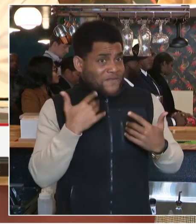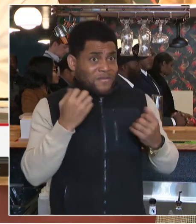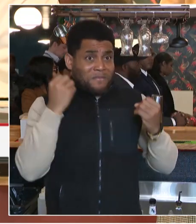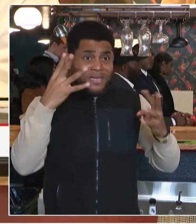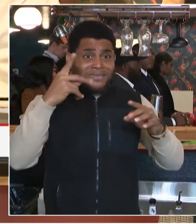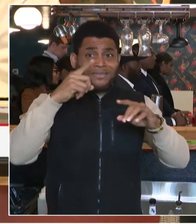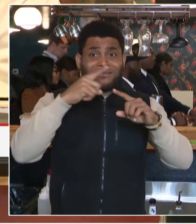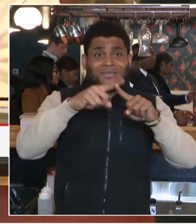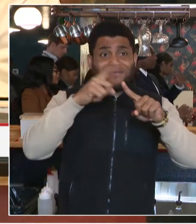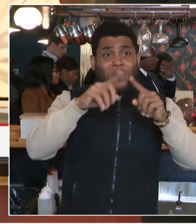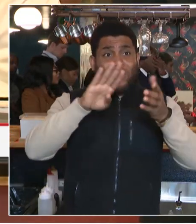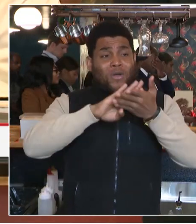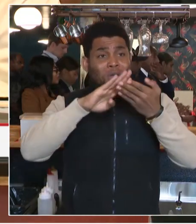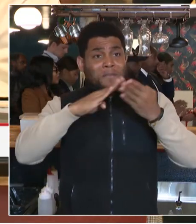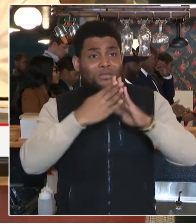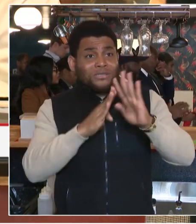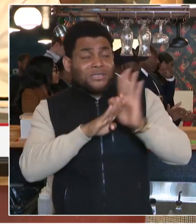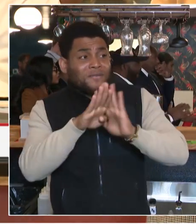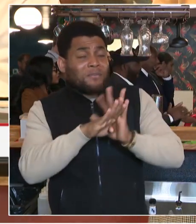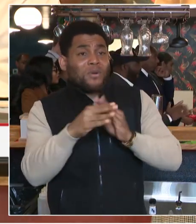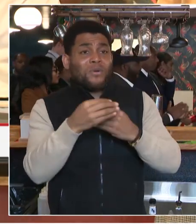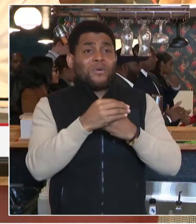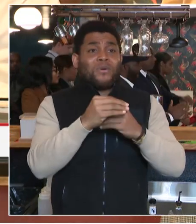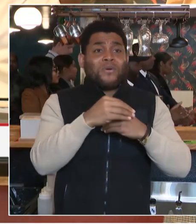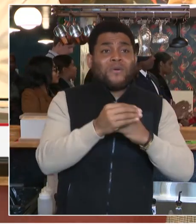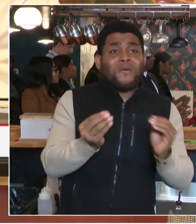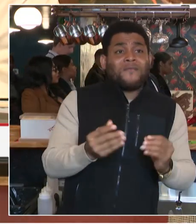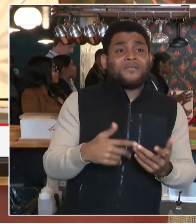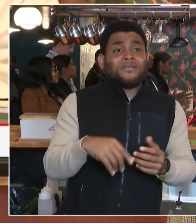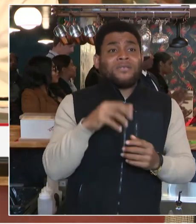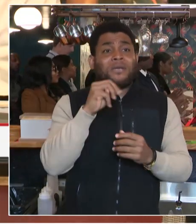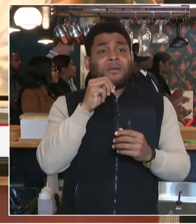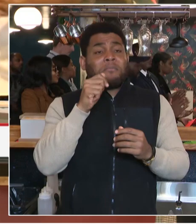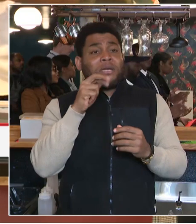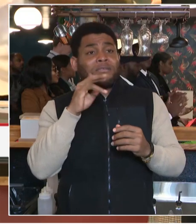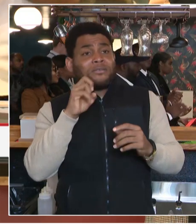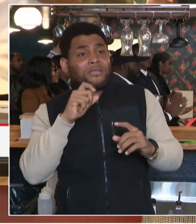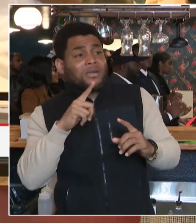Development Organization right here in Ward 7. Absolutely.